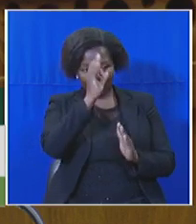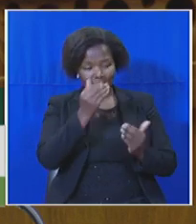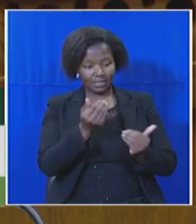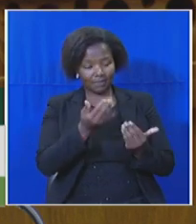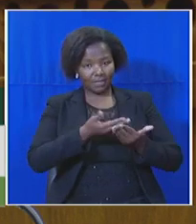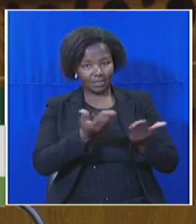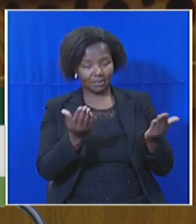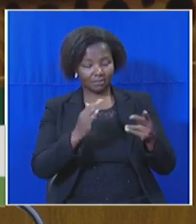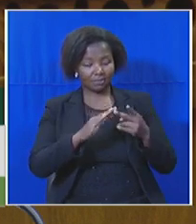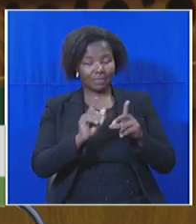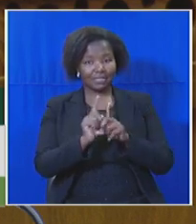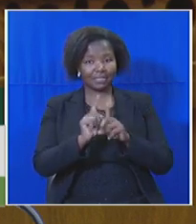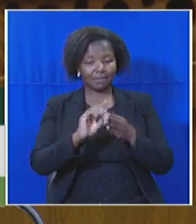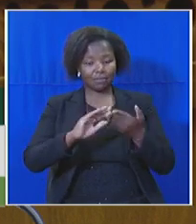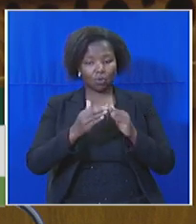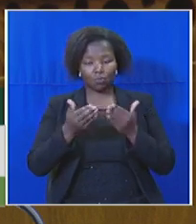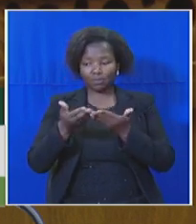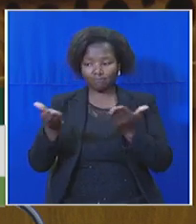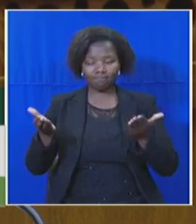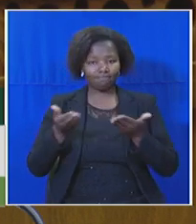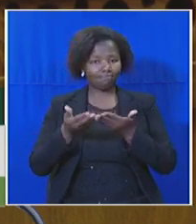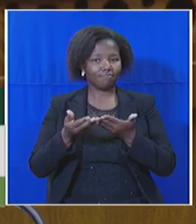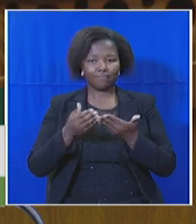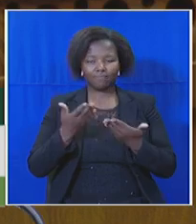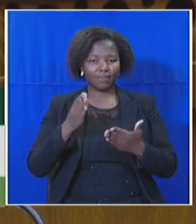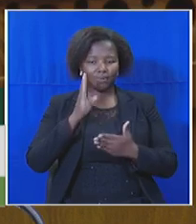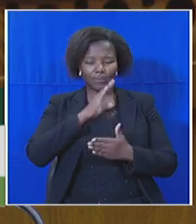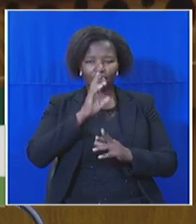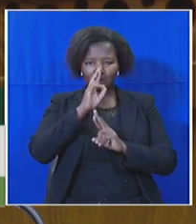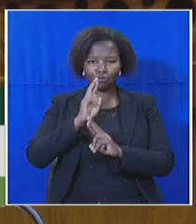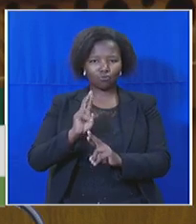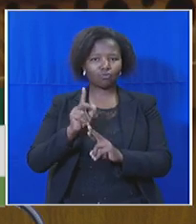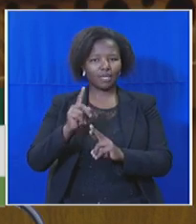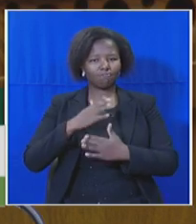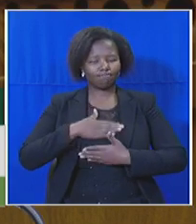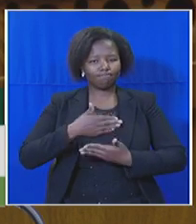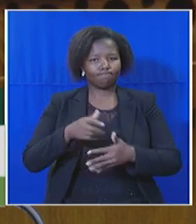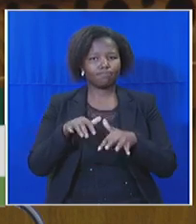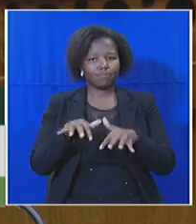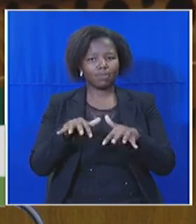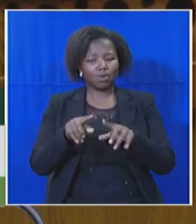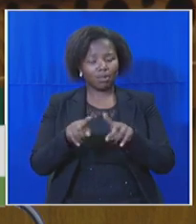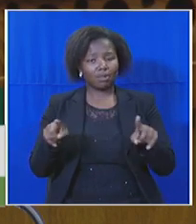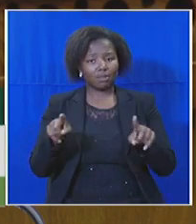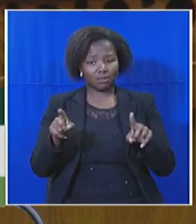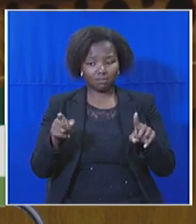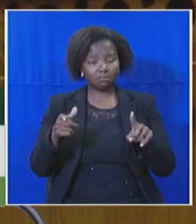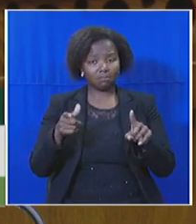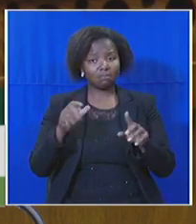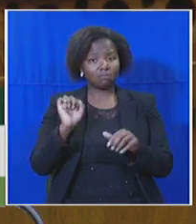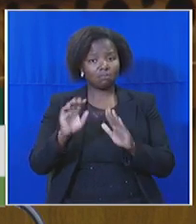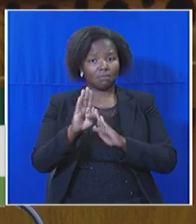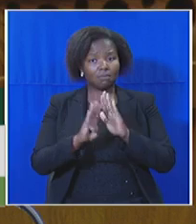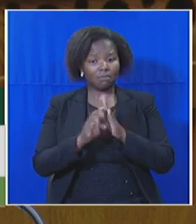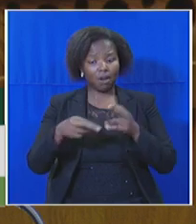of society, do not respect the will of the millions of our people who, through their Bill of Rights,